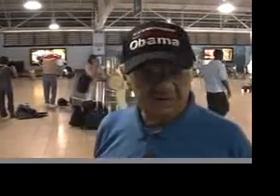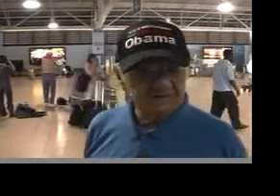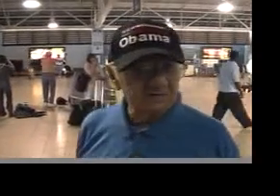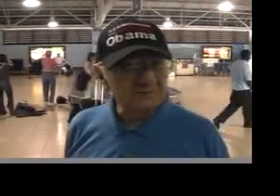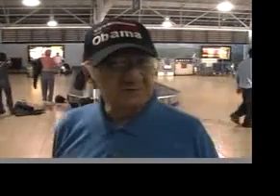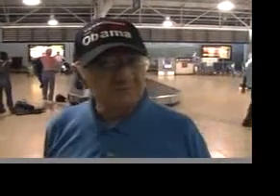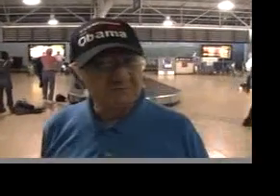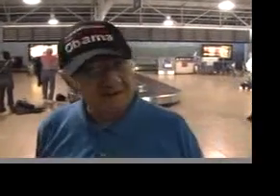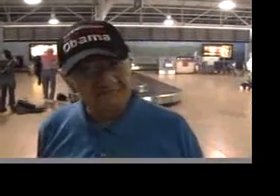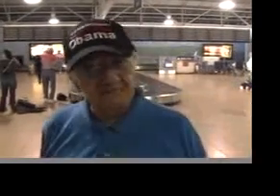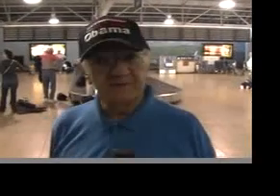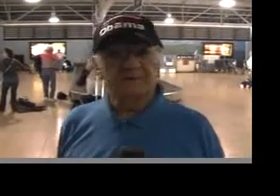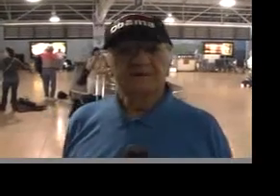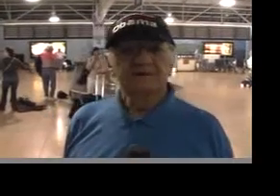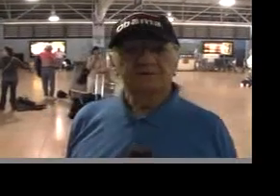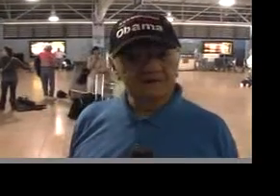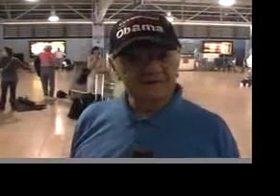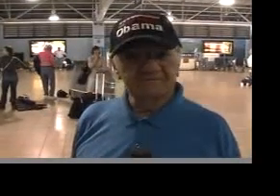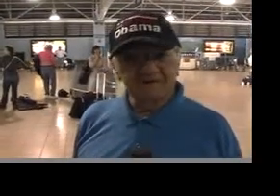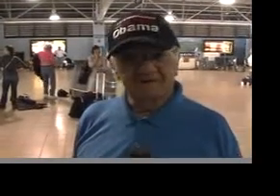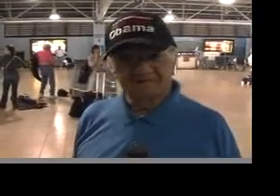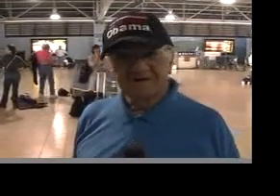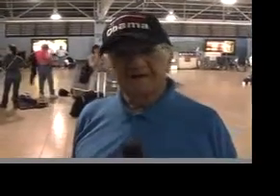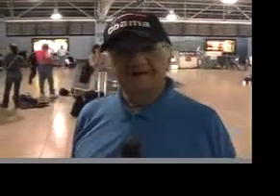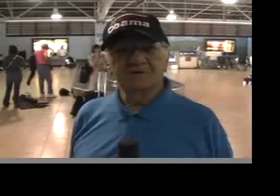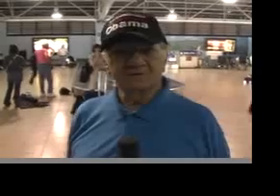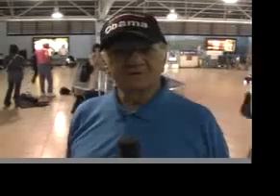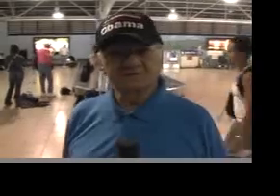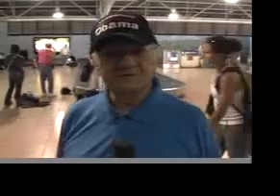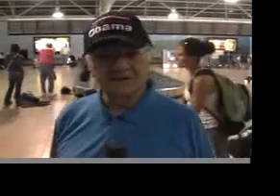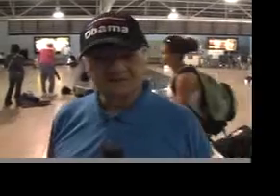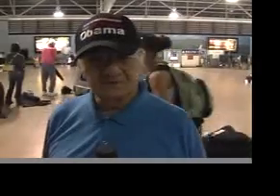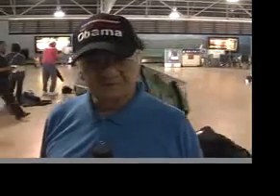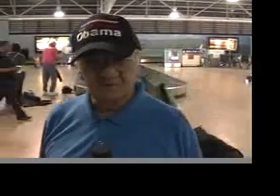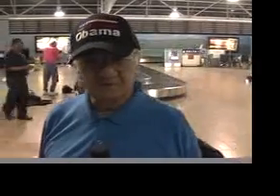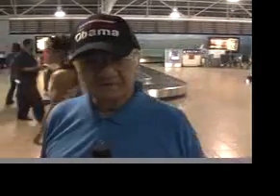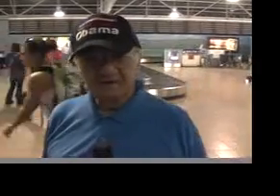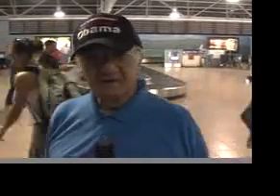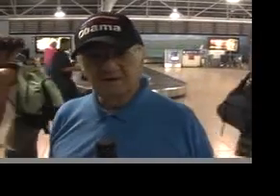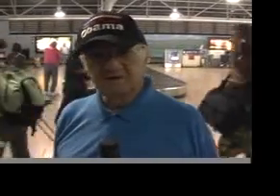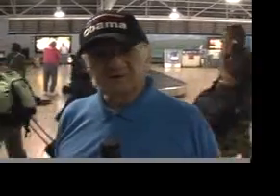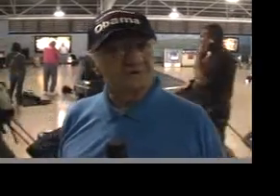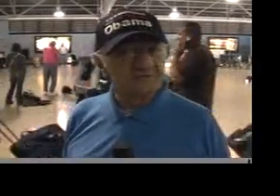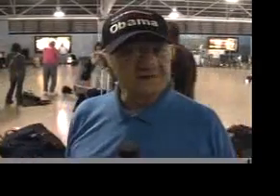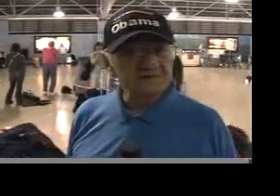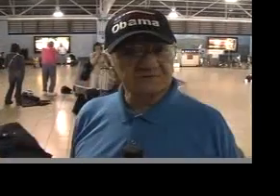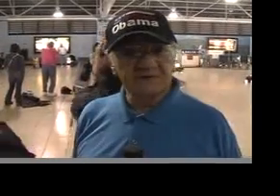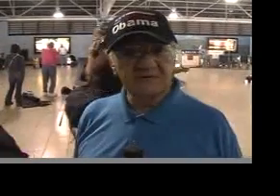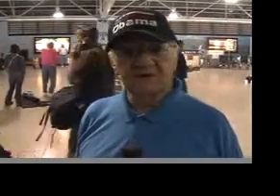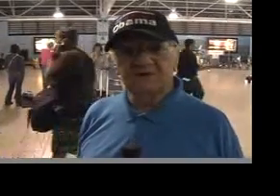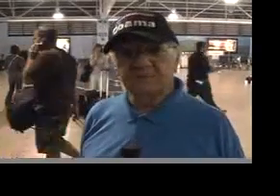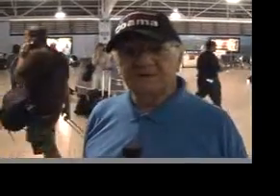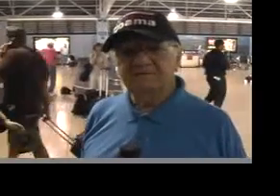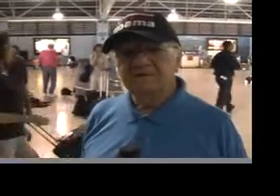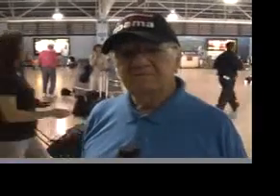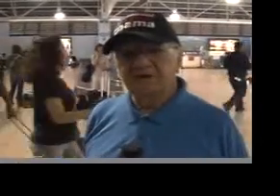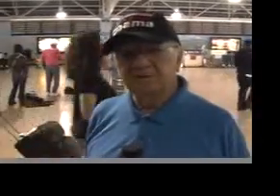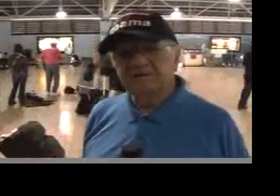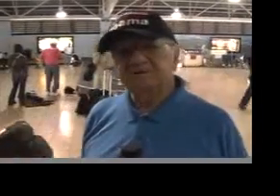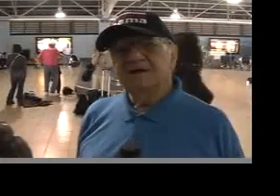got a chance to speak to many of the people directly involved, and I want you to see that in just a moment. Georgia Francis coming on another